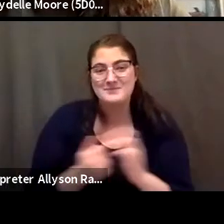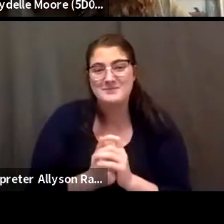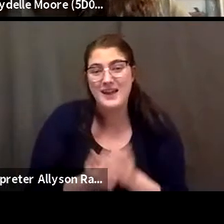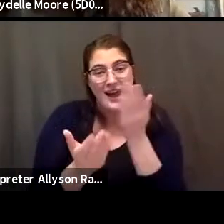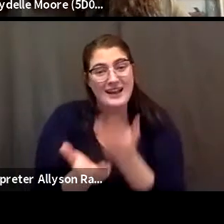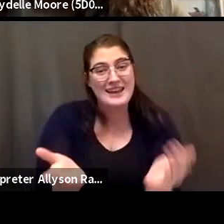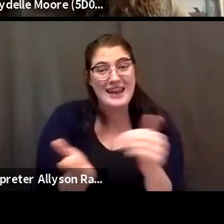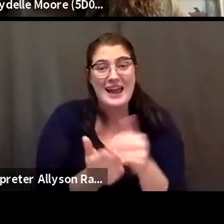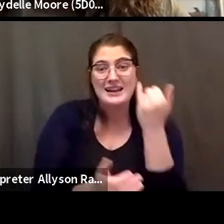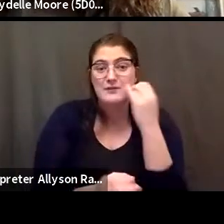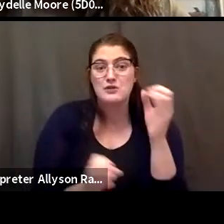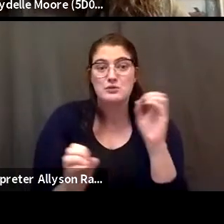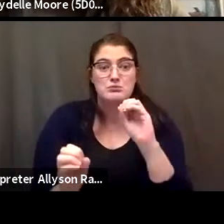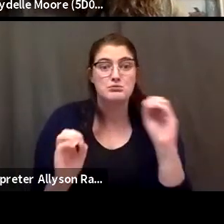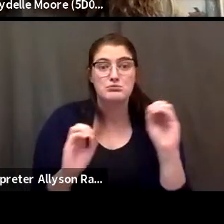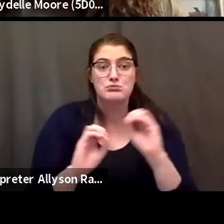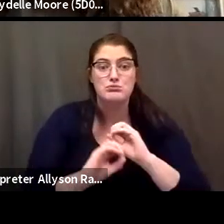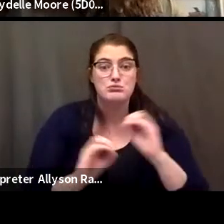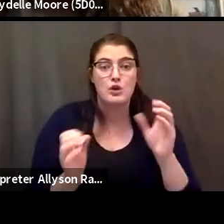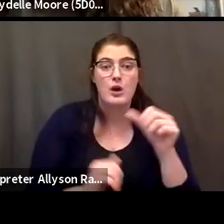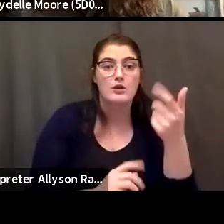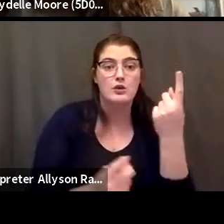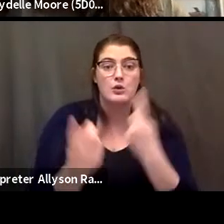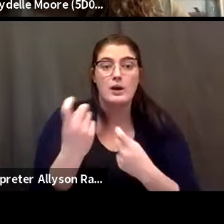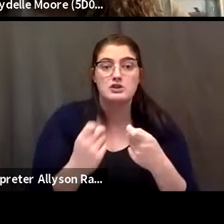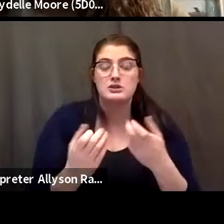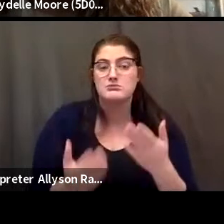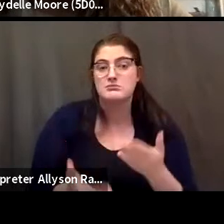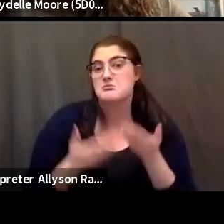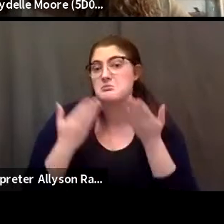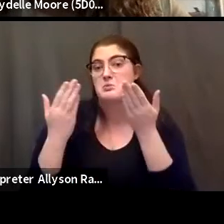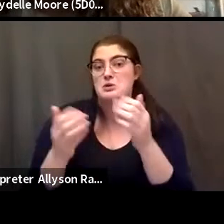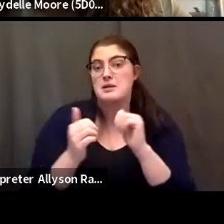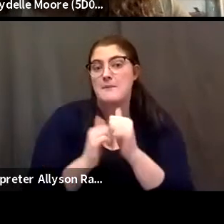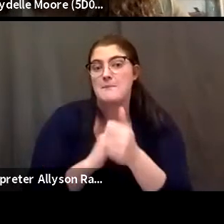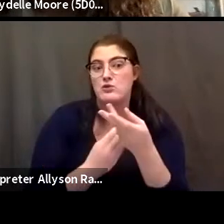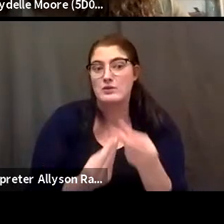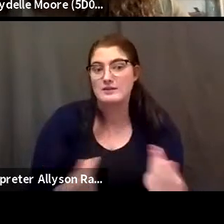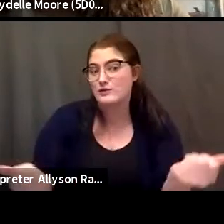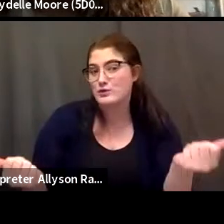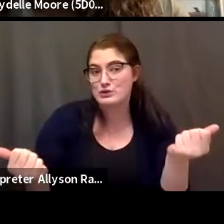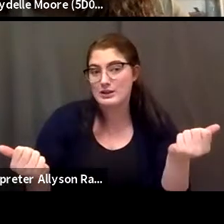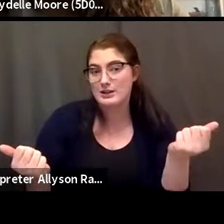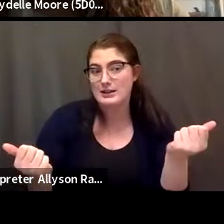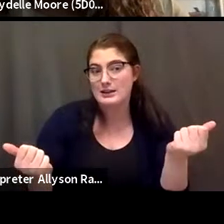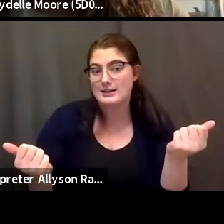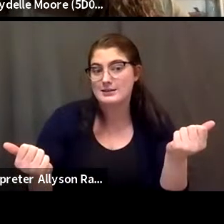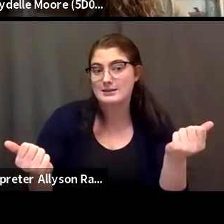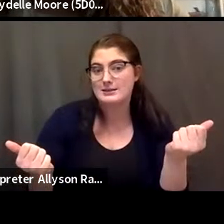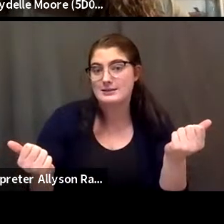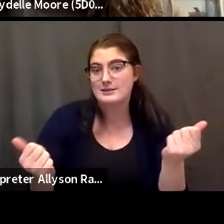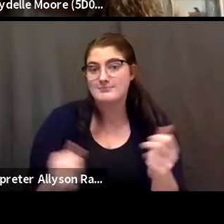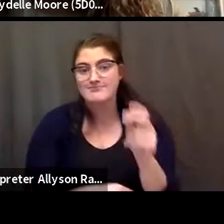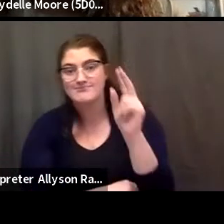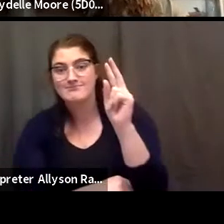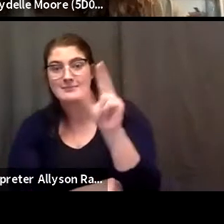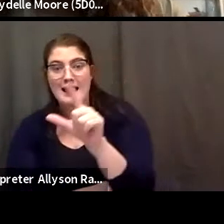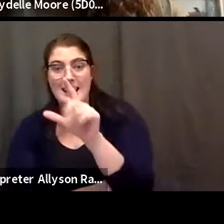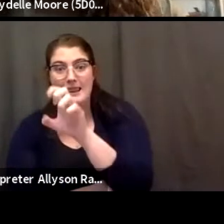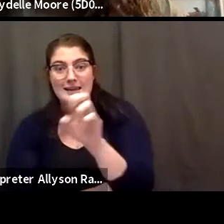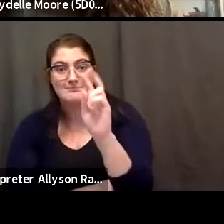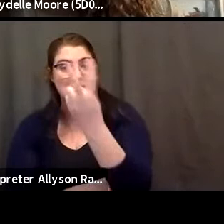Again, if there's no other questions, I'd make a motion to pass this resolution. I'll second that